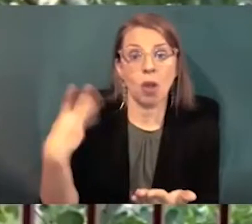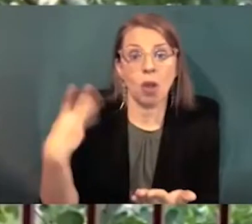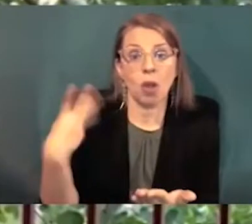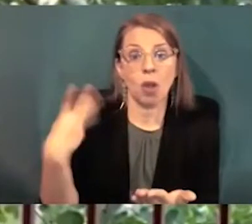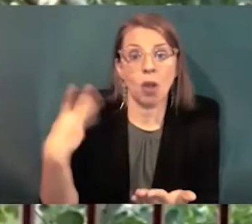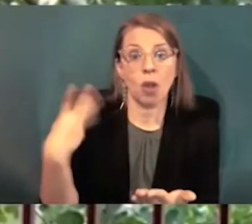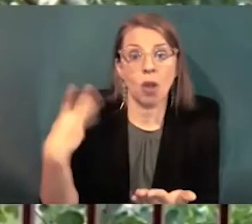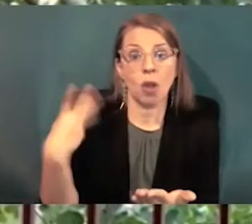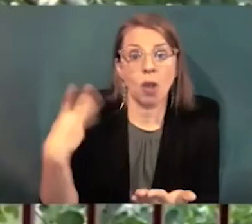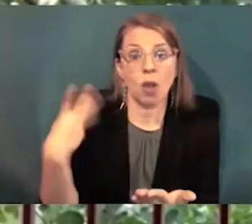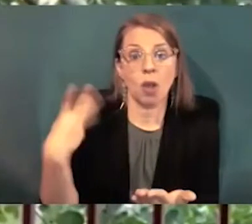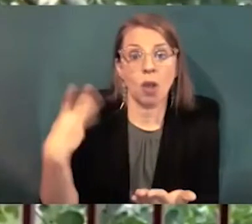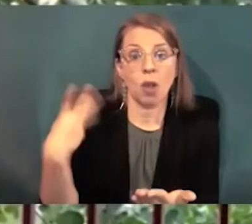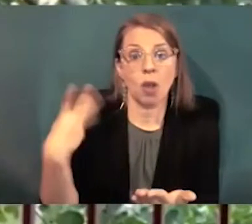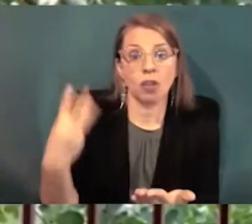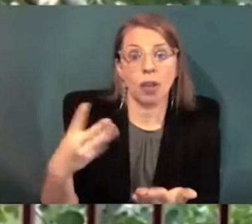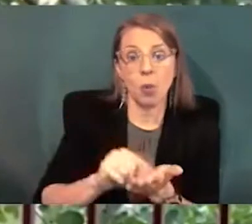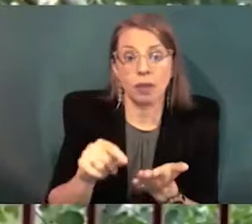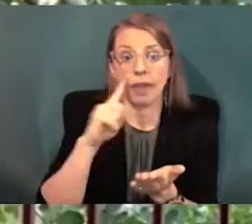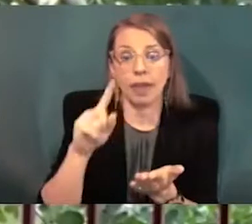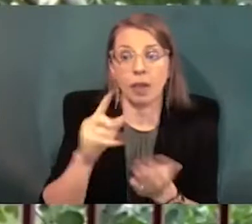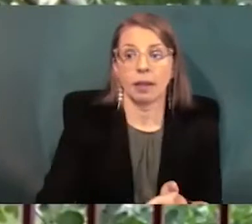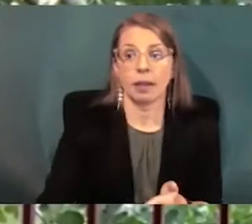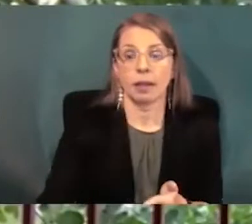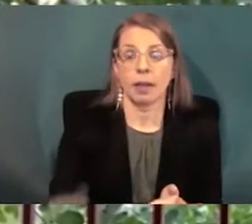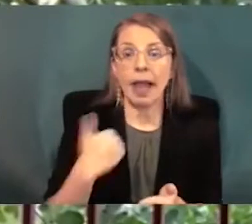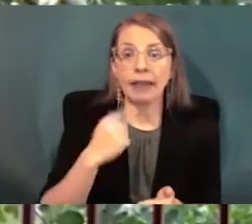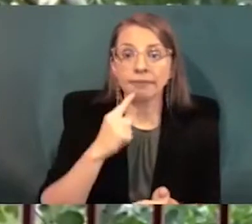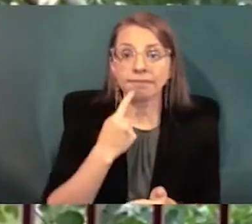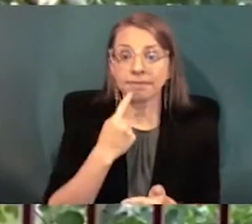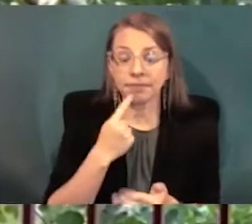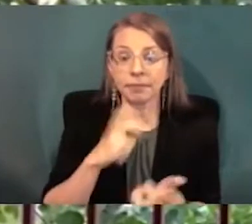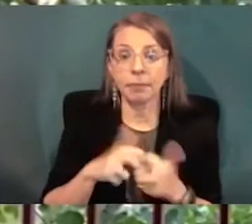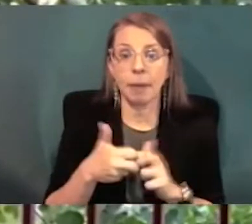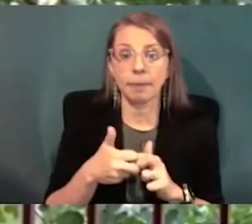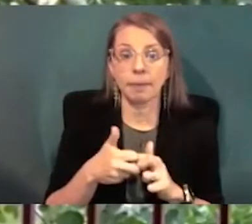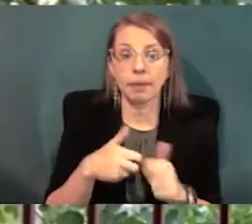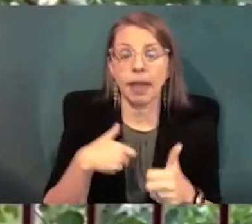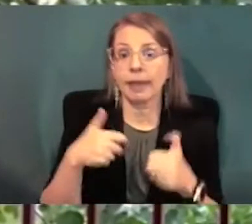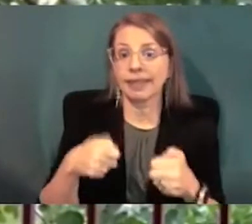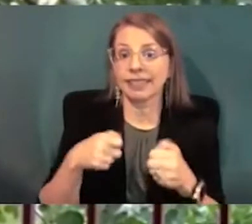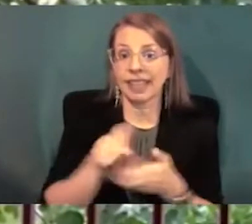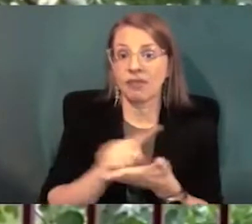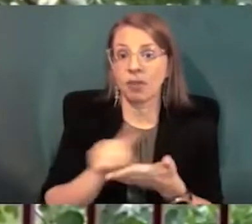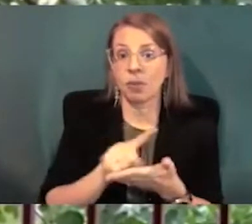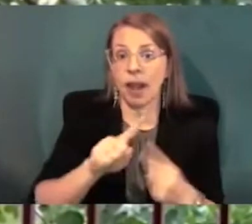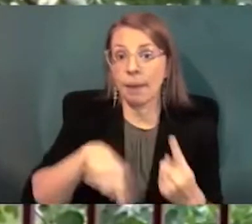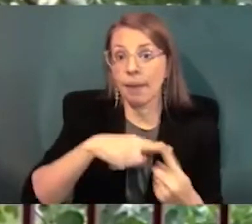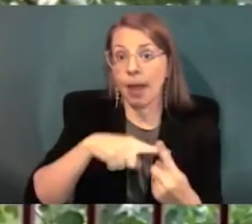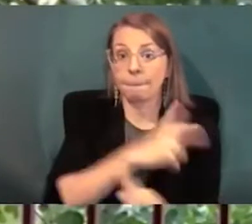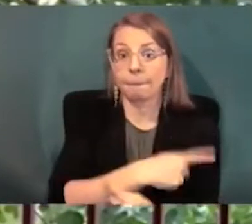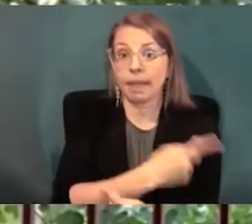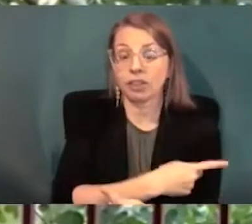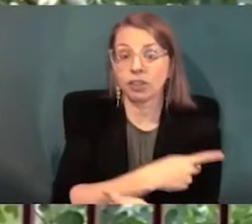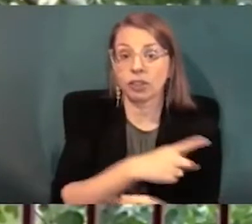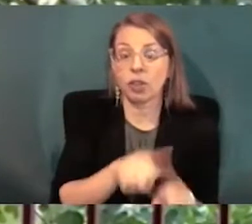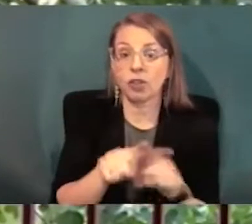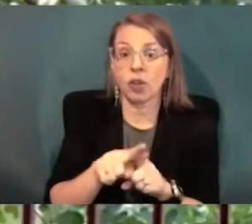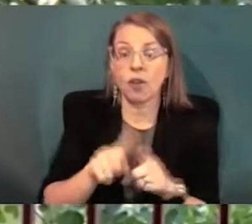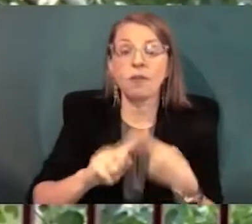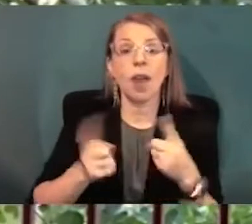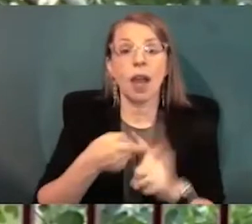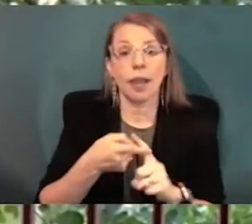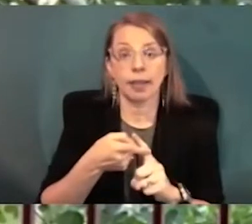England may have that. So it is a very significant problem. I get texted probably every week about patients and friends who want to get into